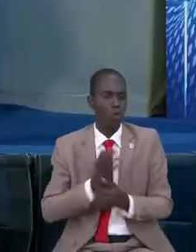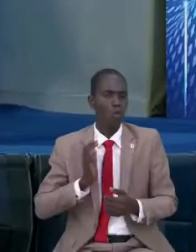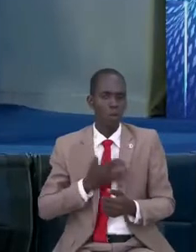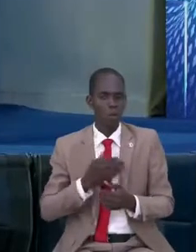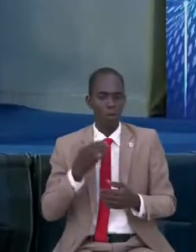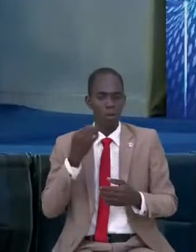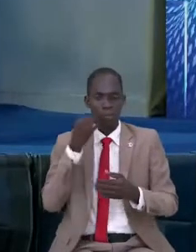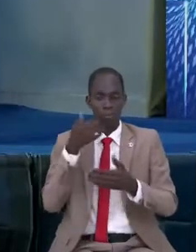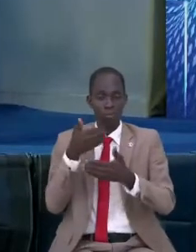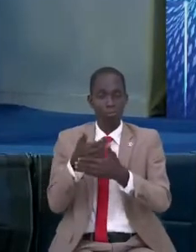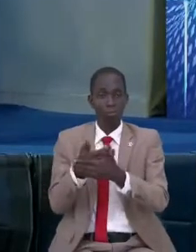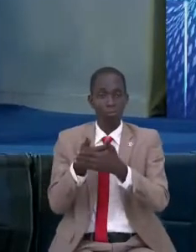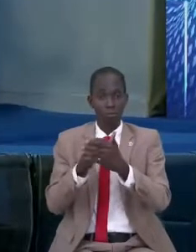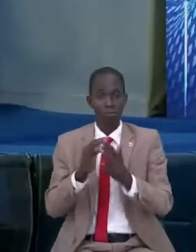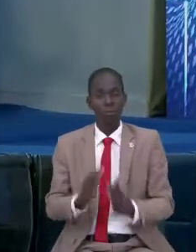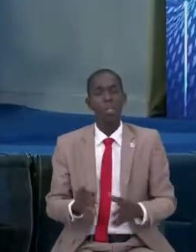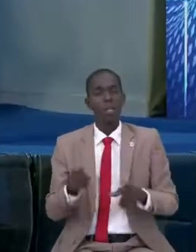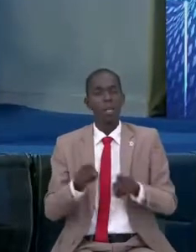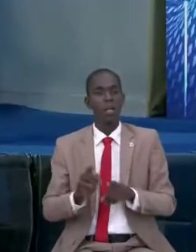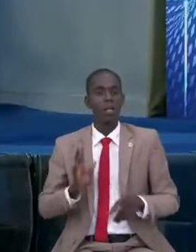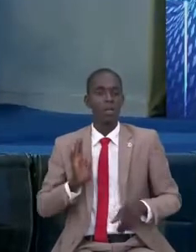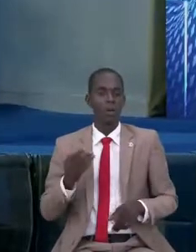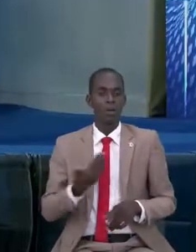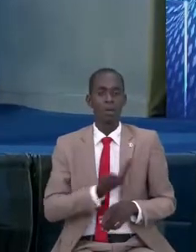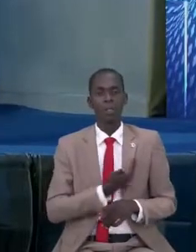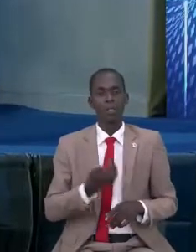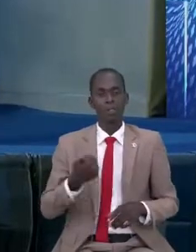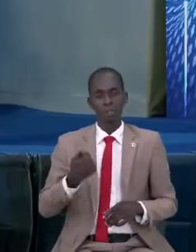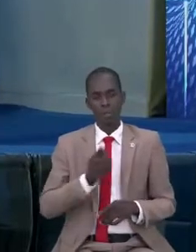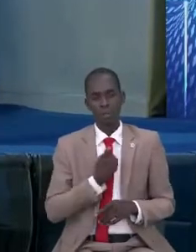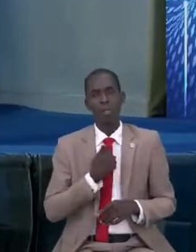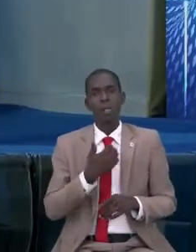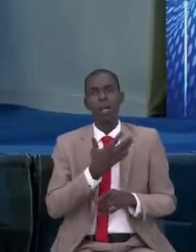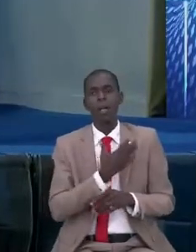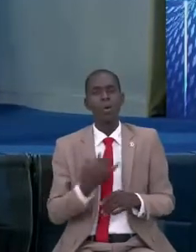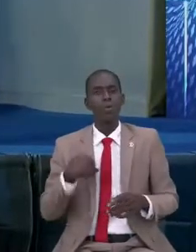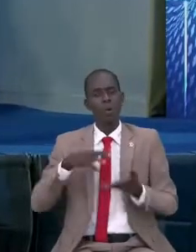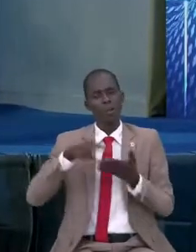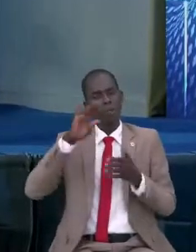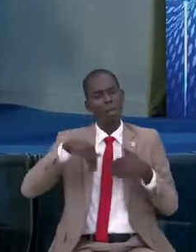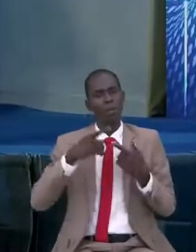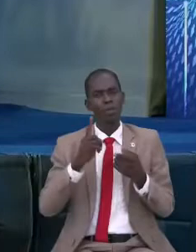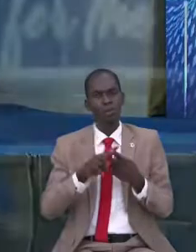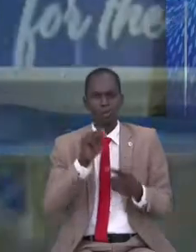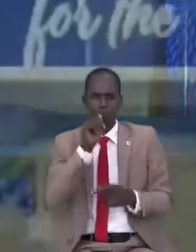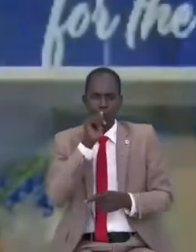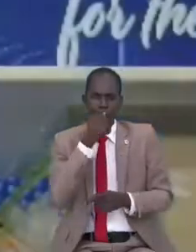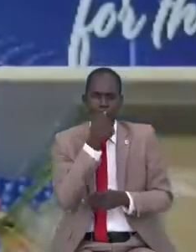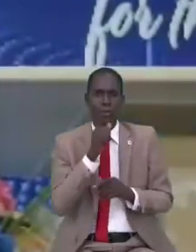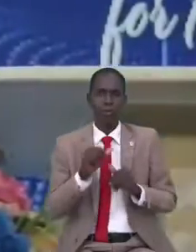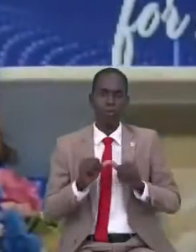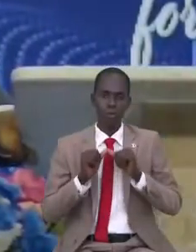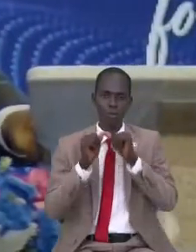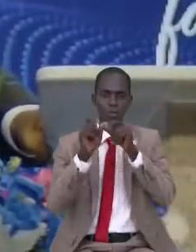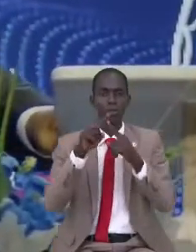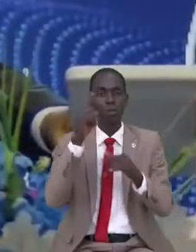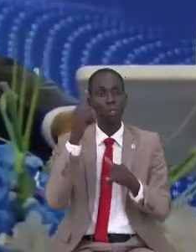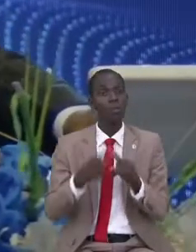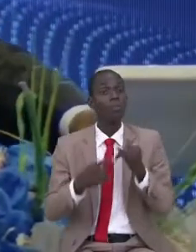ourselves. We've learned how to keep on moving on and endure unto the end. Now, we want